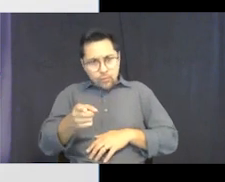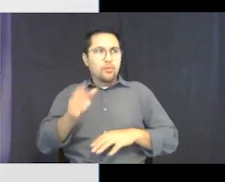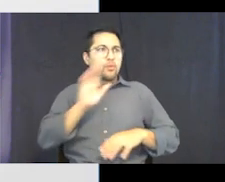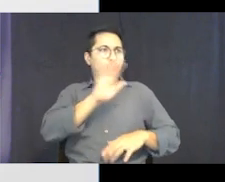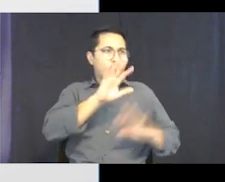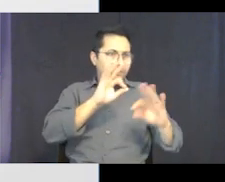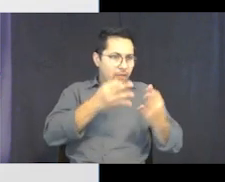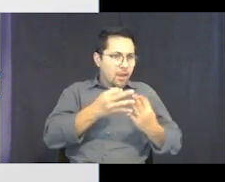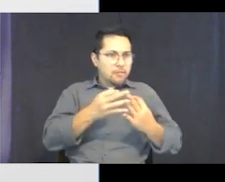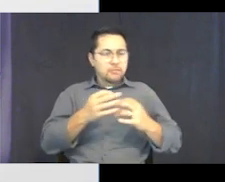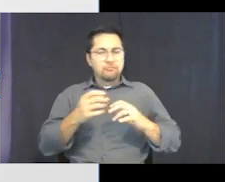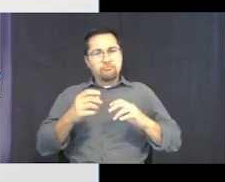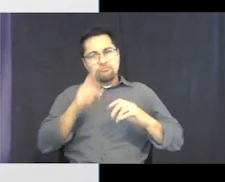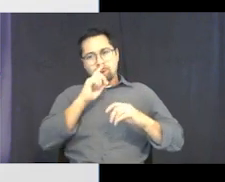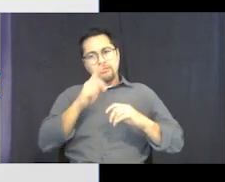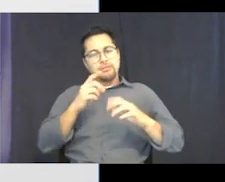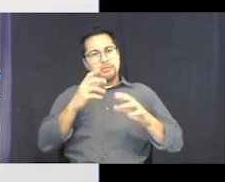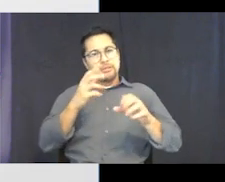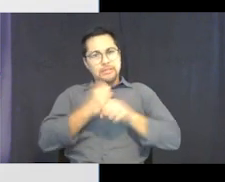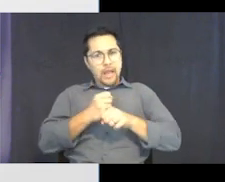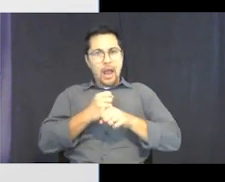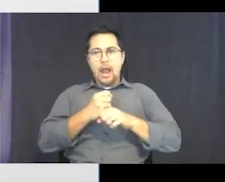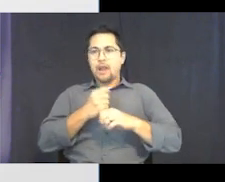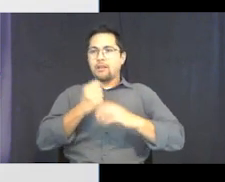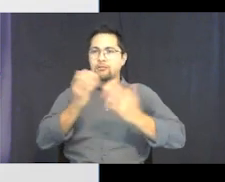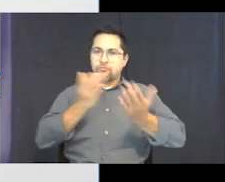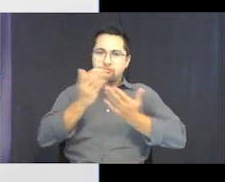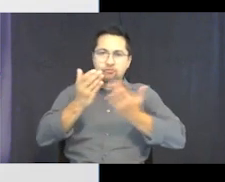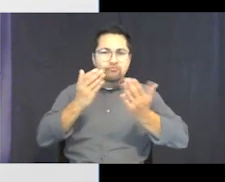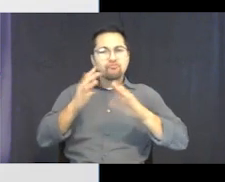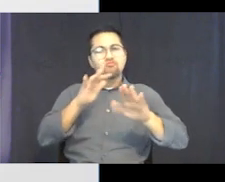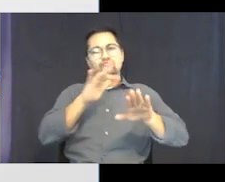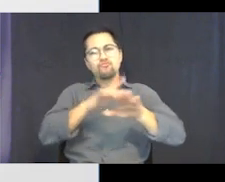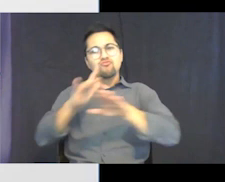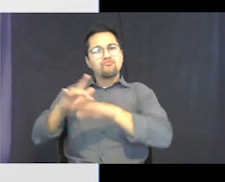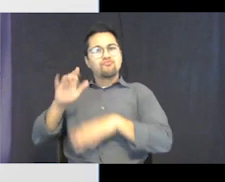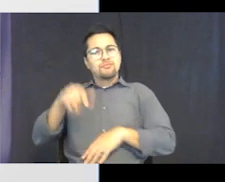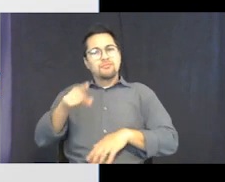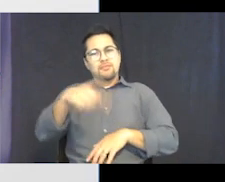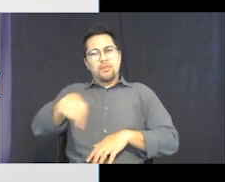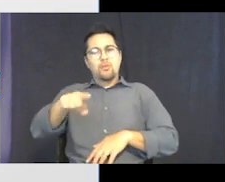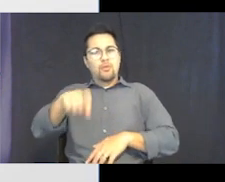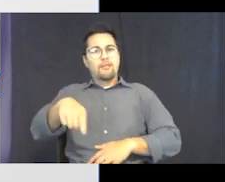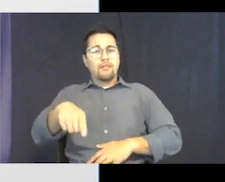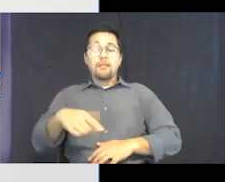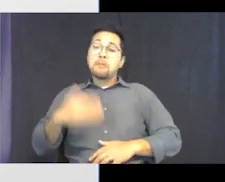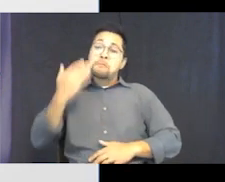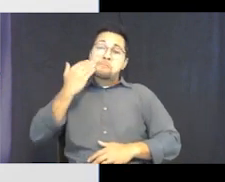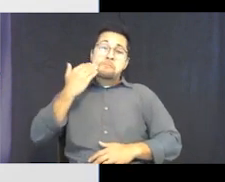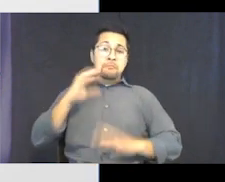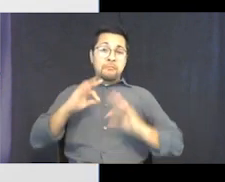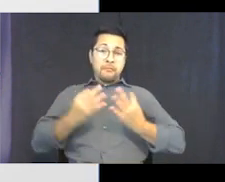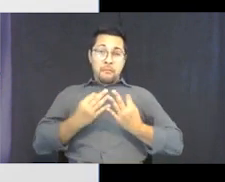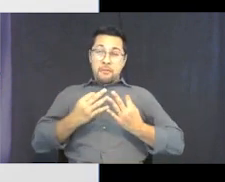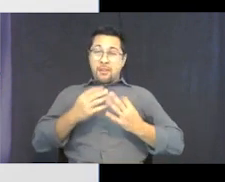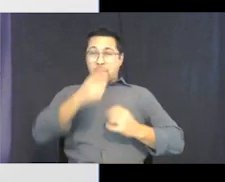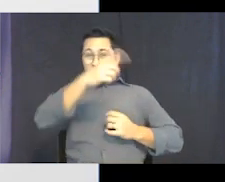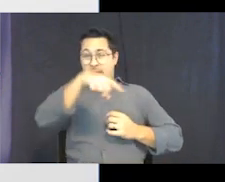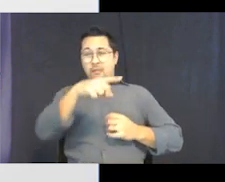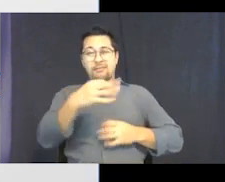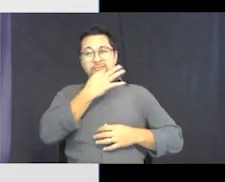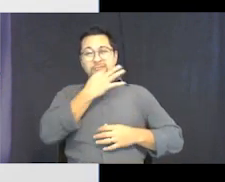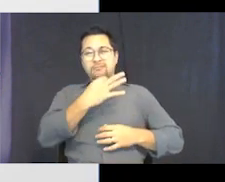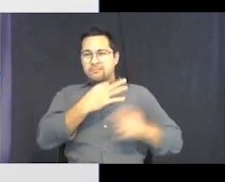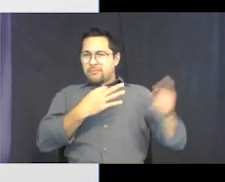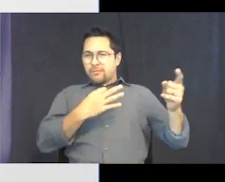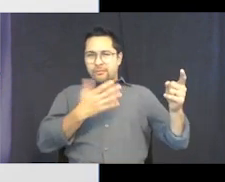family to obtaining and accessing the services and resources that you need. We know that families are the experts.